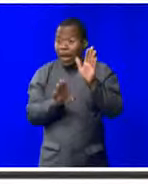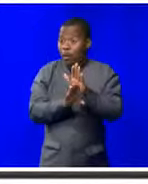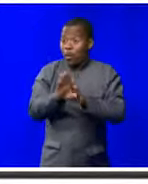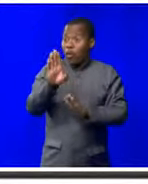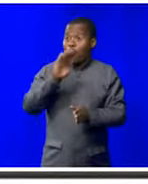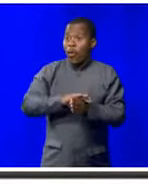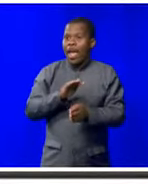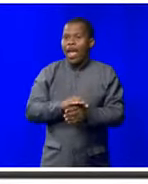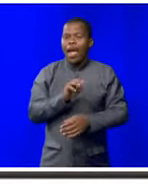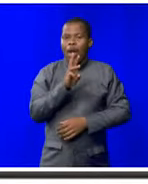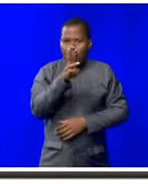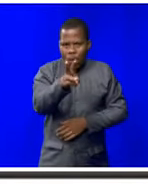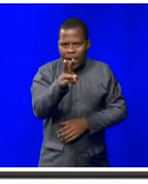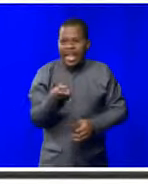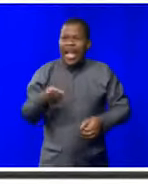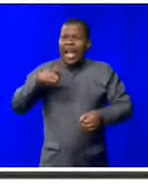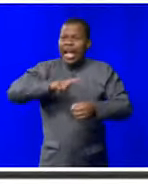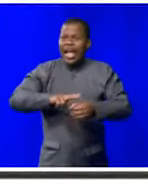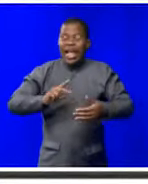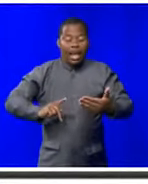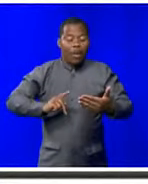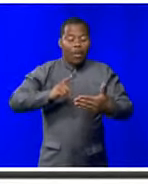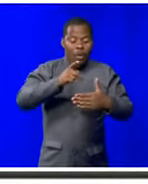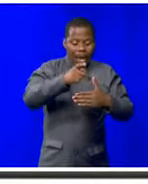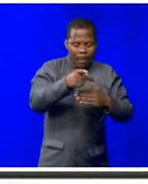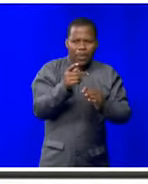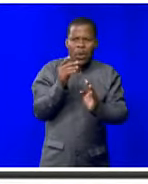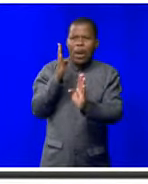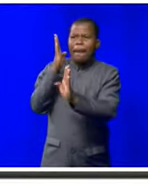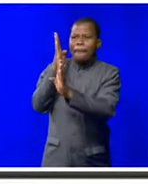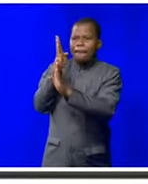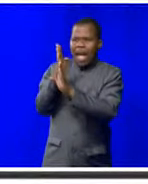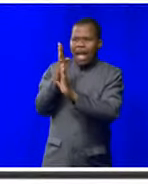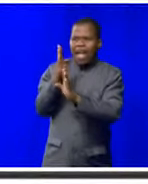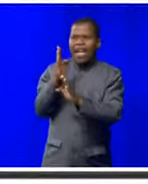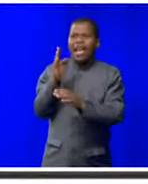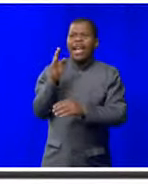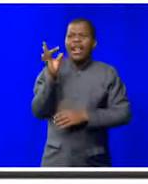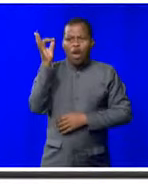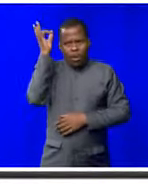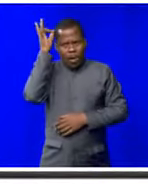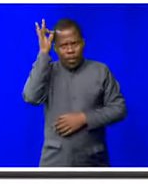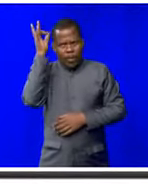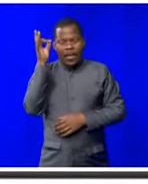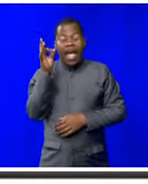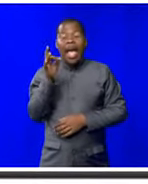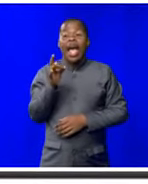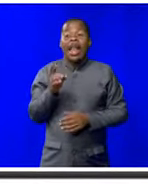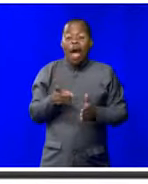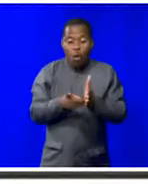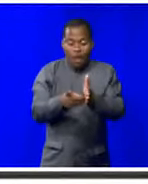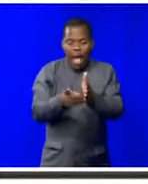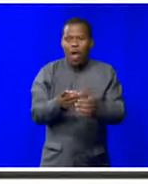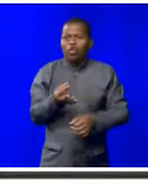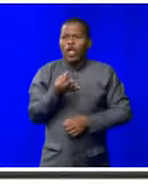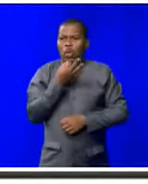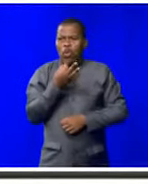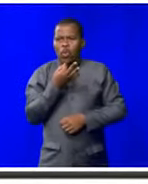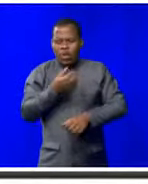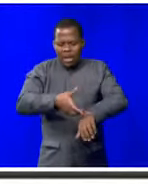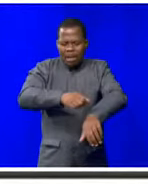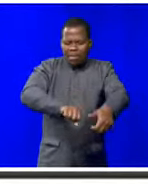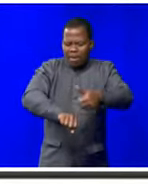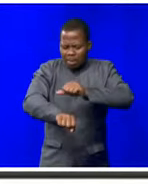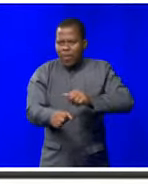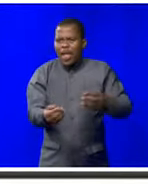Such initiatives further align with the call by His Majesty for the youth to play a big role in the country's